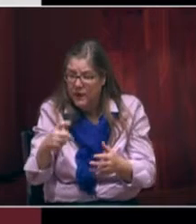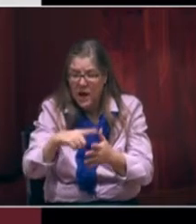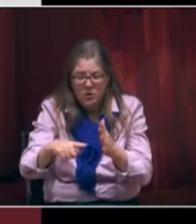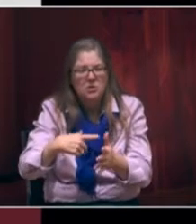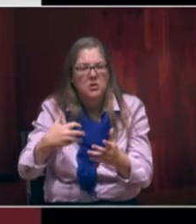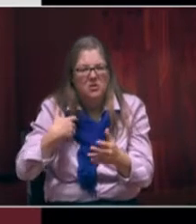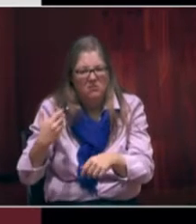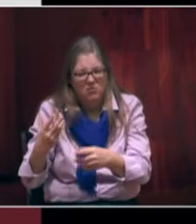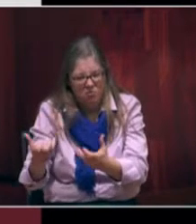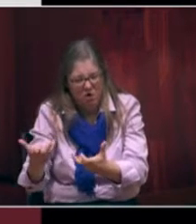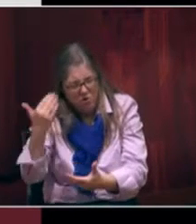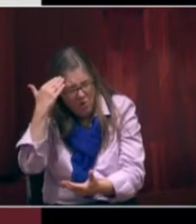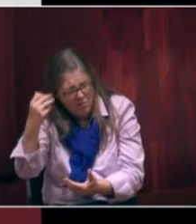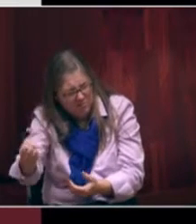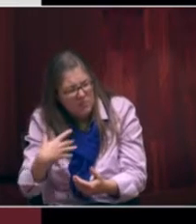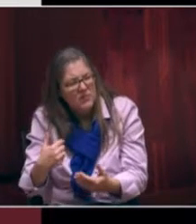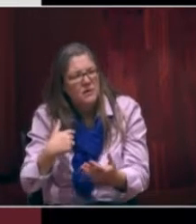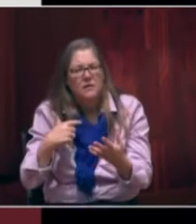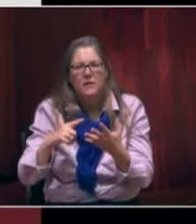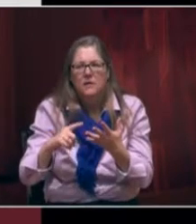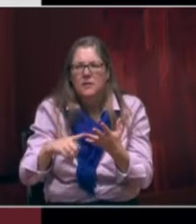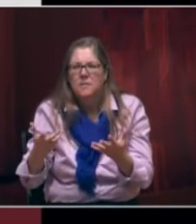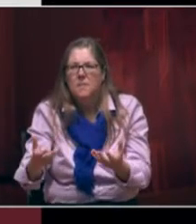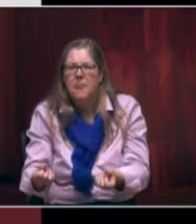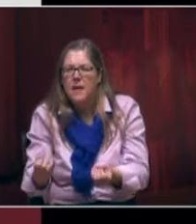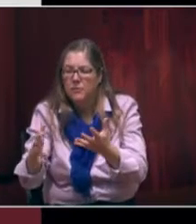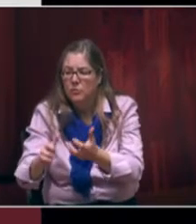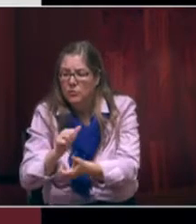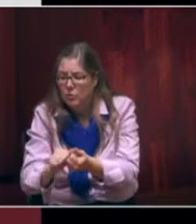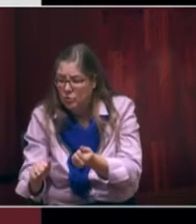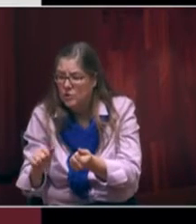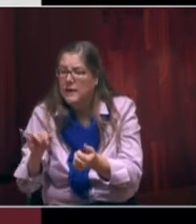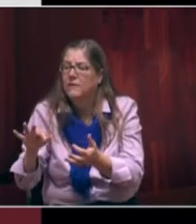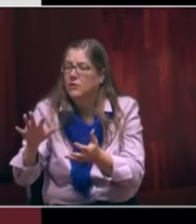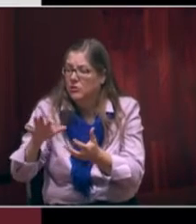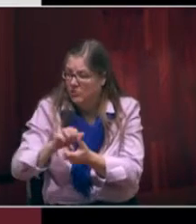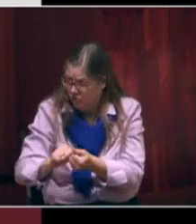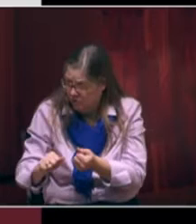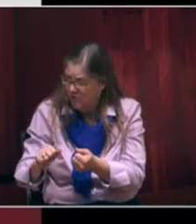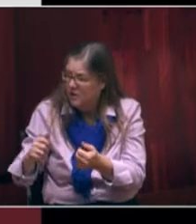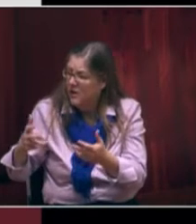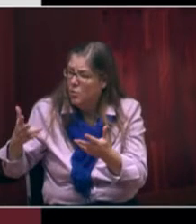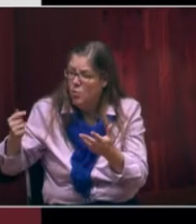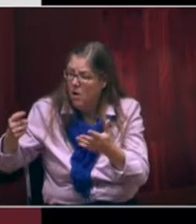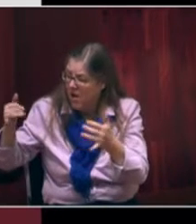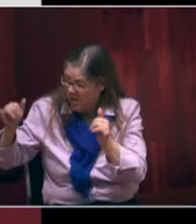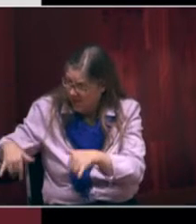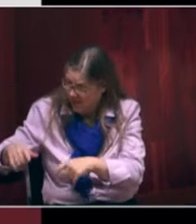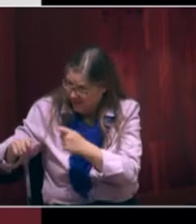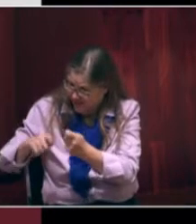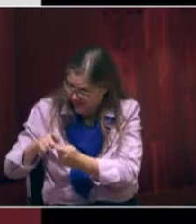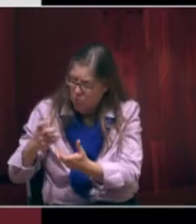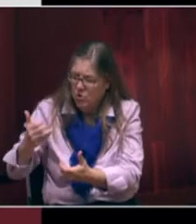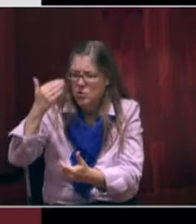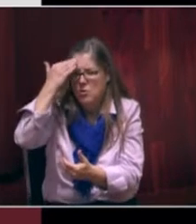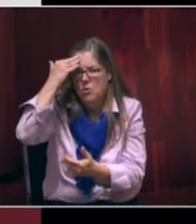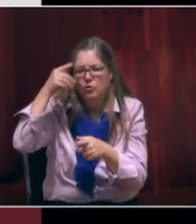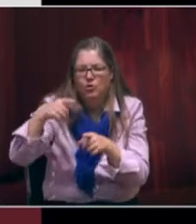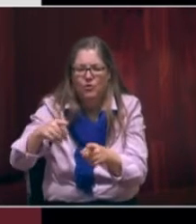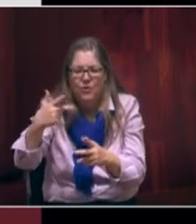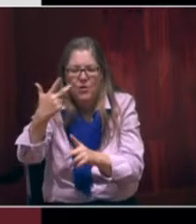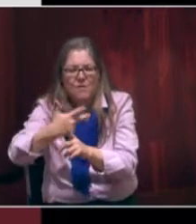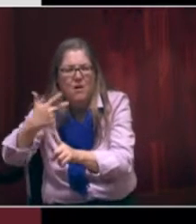Disposal completed. I might set that up for a digest, get a quarterly list of everything that's been destroyed during the quarter.